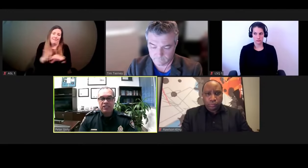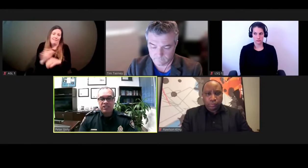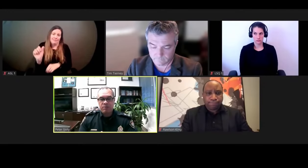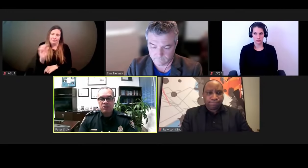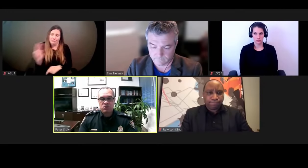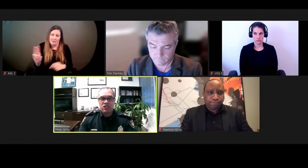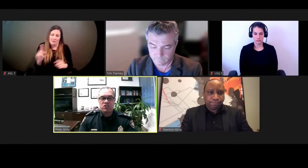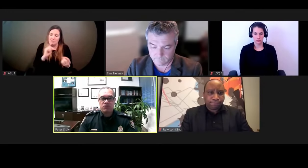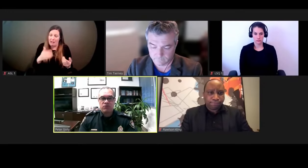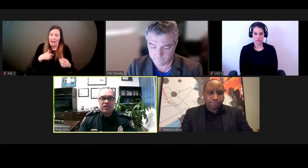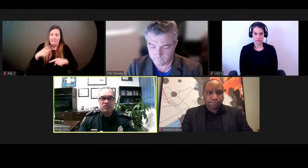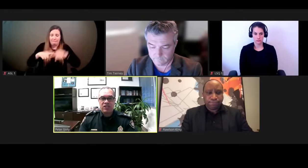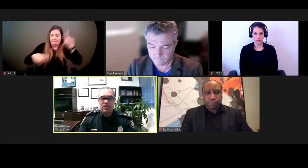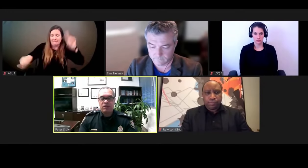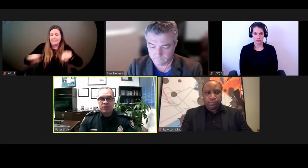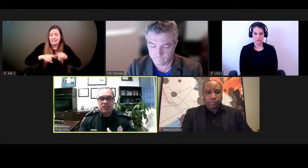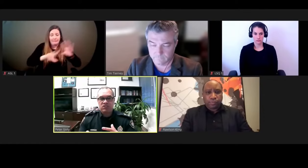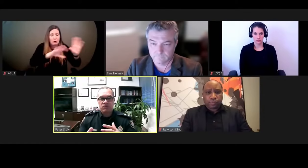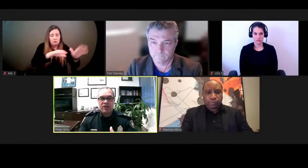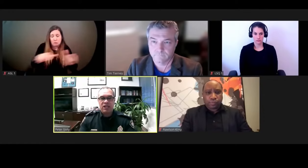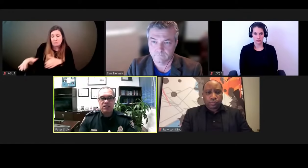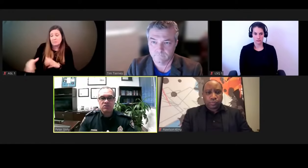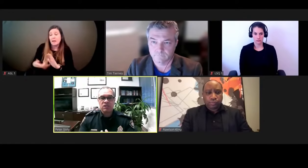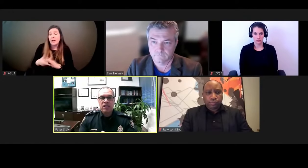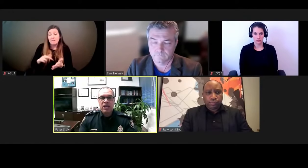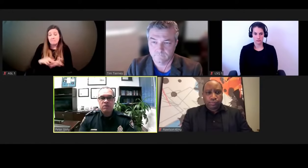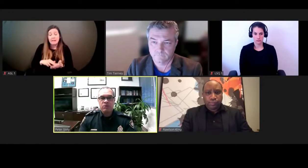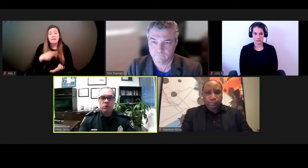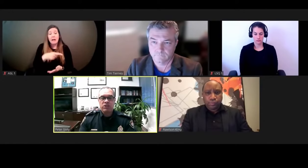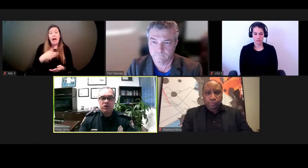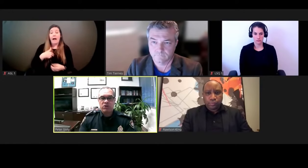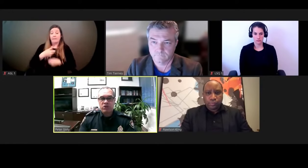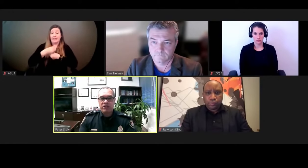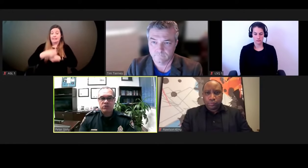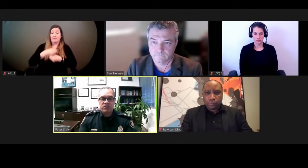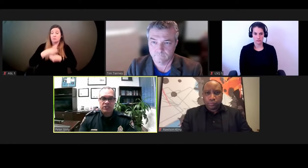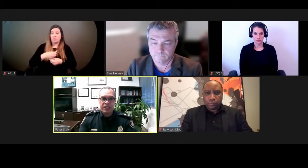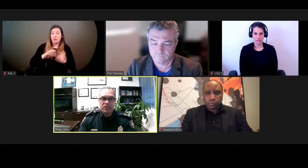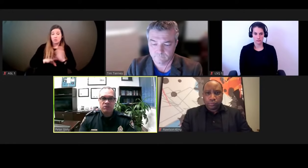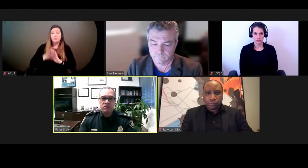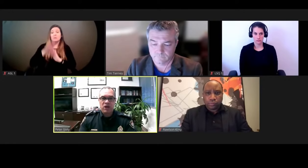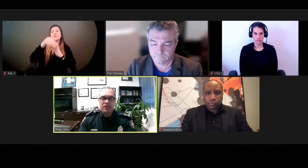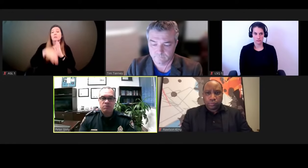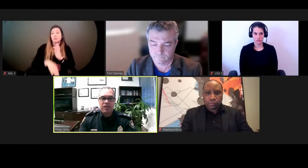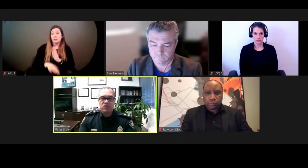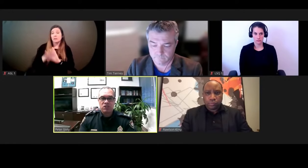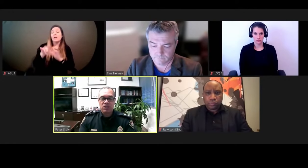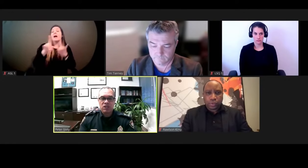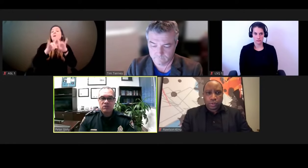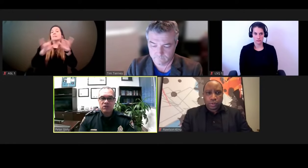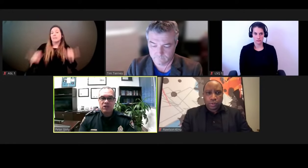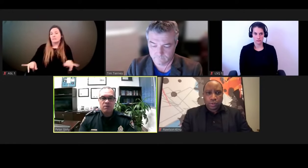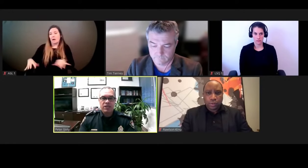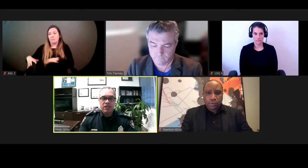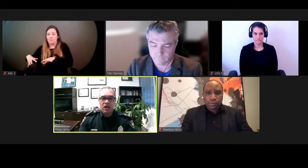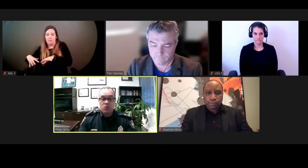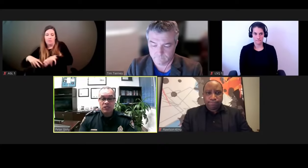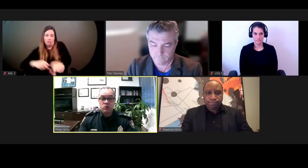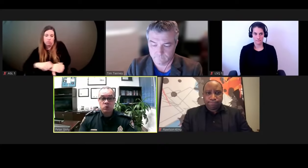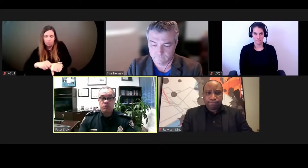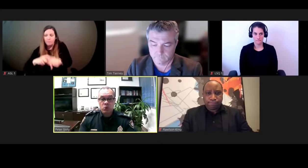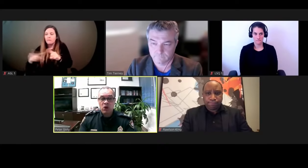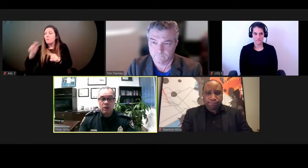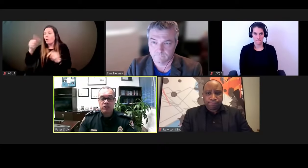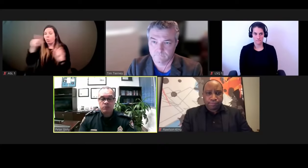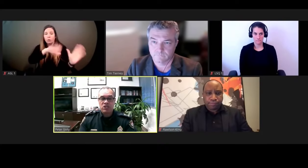a demonstration phase that peaks and valleys. And in between there are increasing elements of occupation that are coming in. Are we